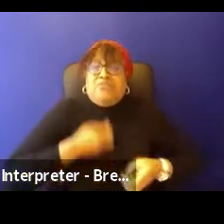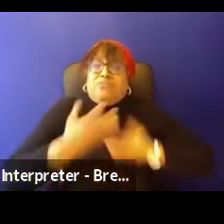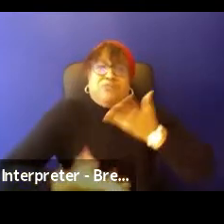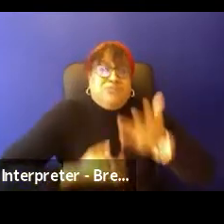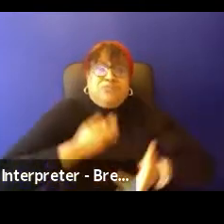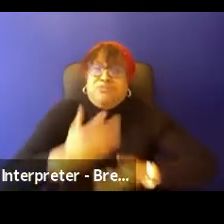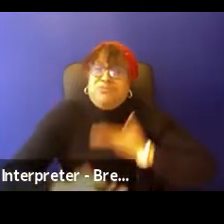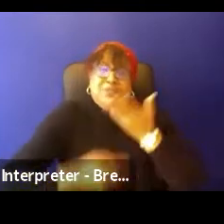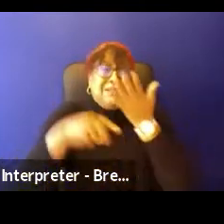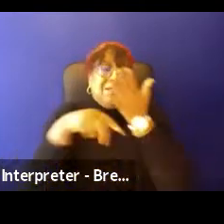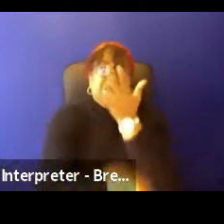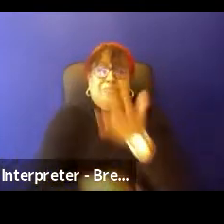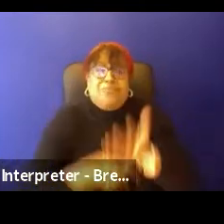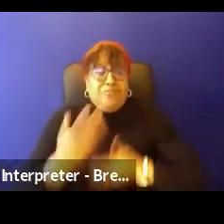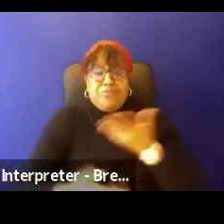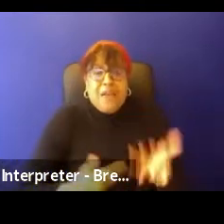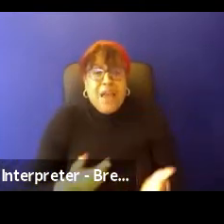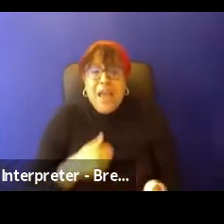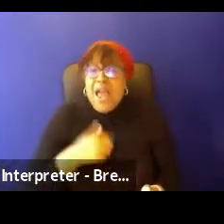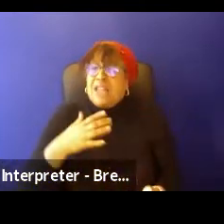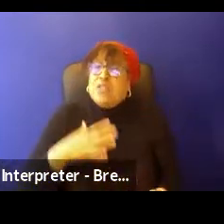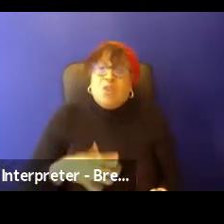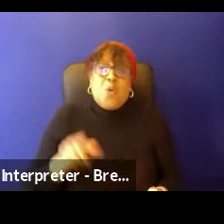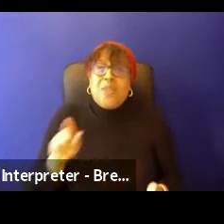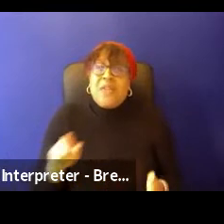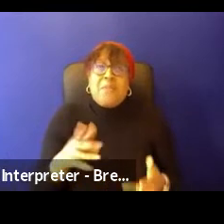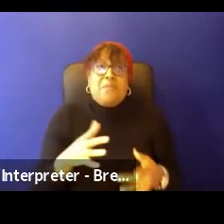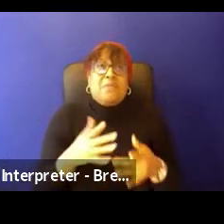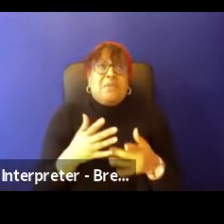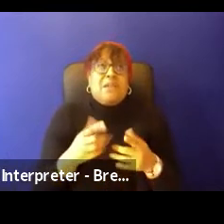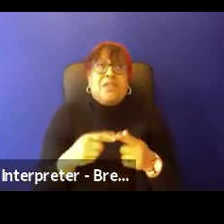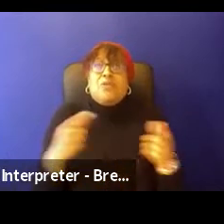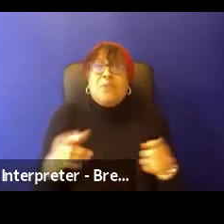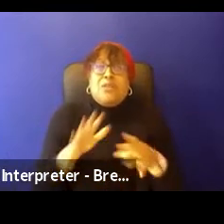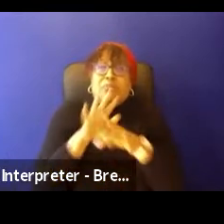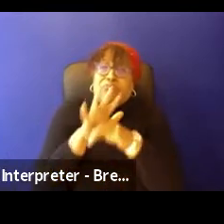I don't want to burden them when I don't have to.